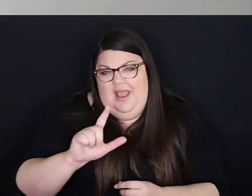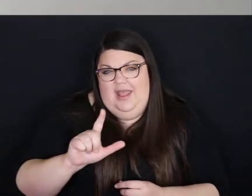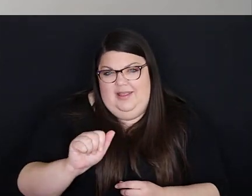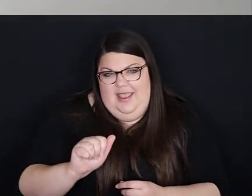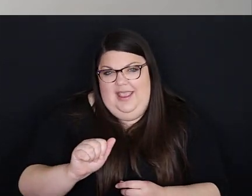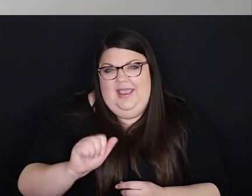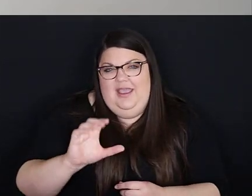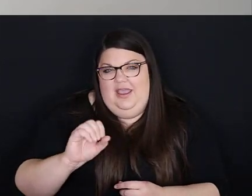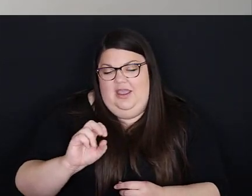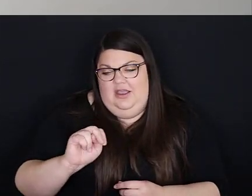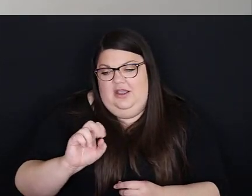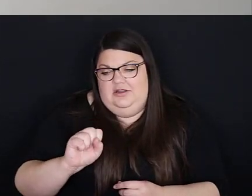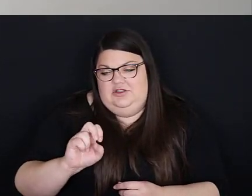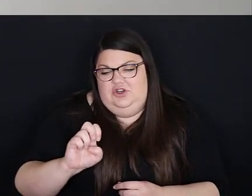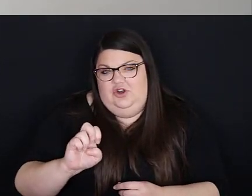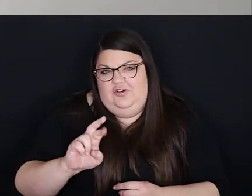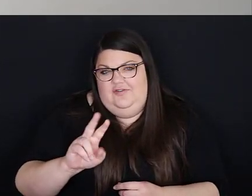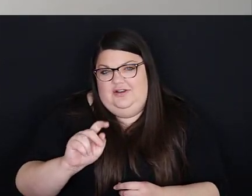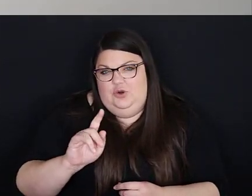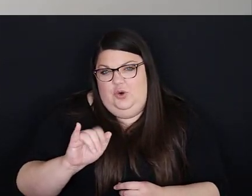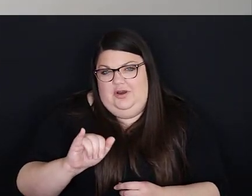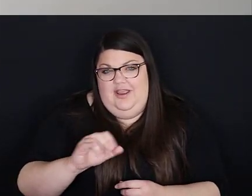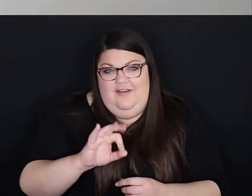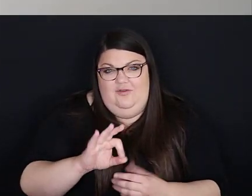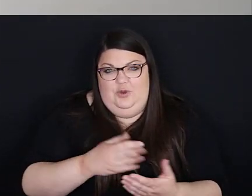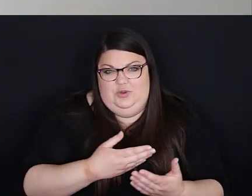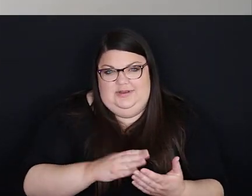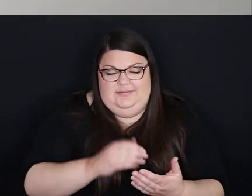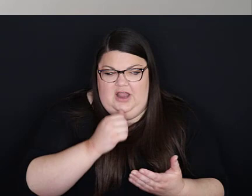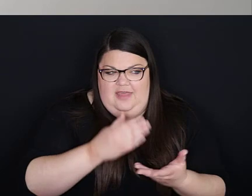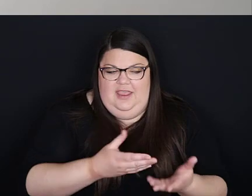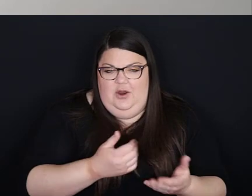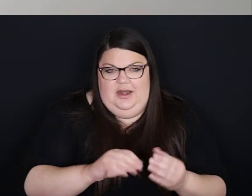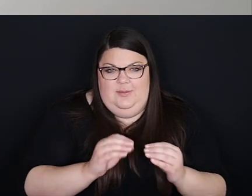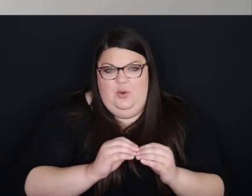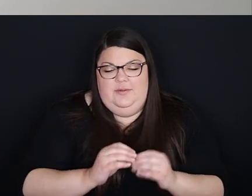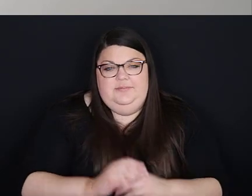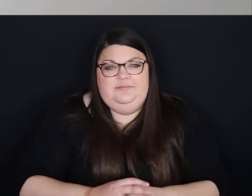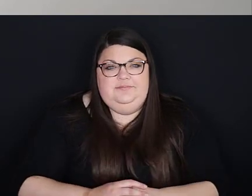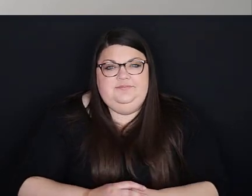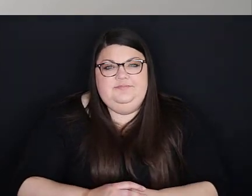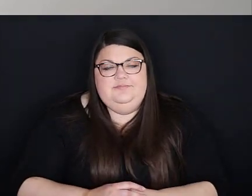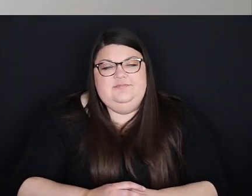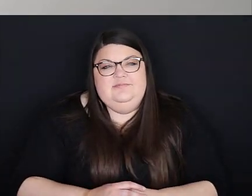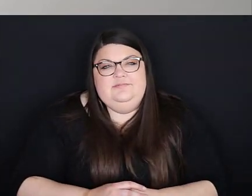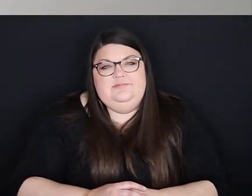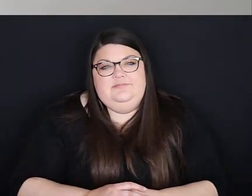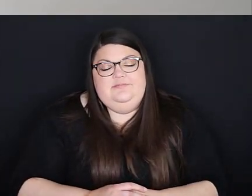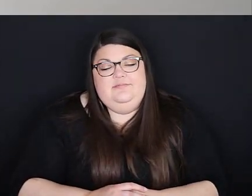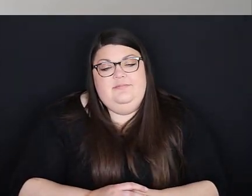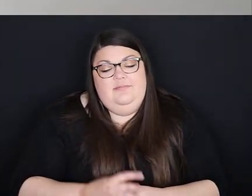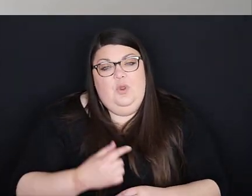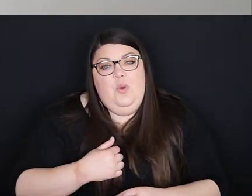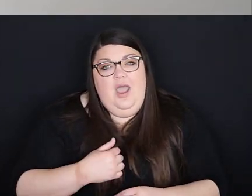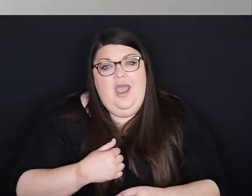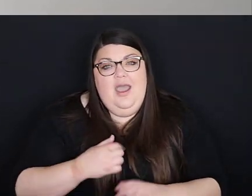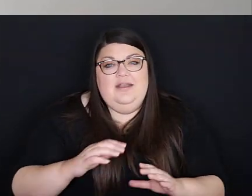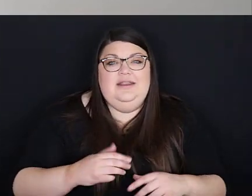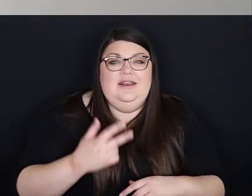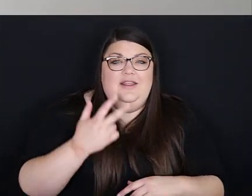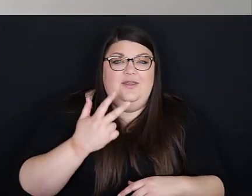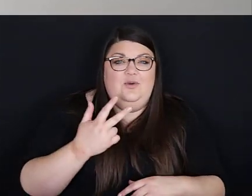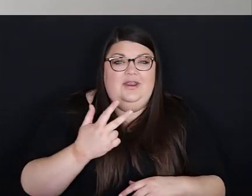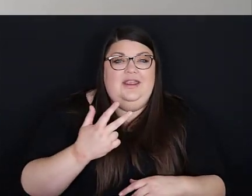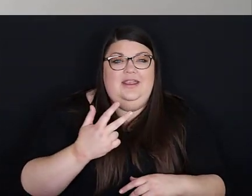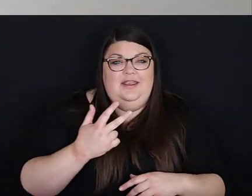L.A. Conservatory of Music, which is no longer there. But and so I did three pieces in